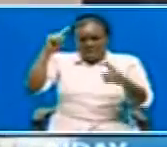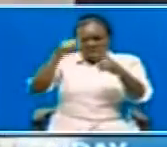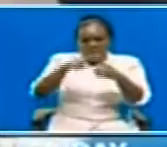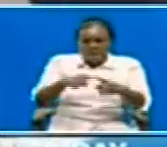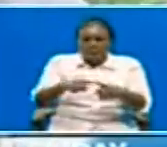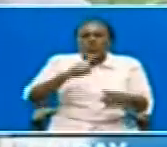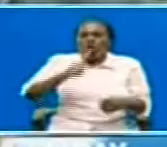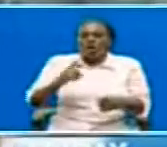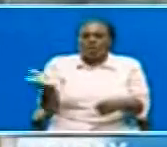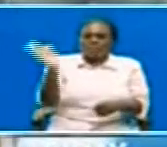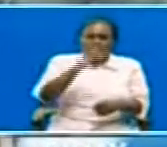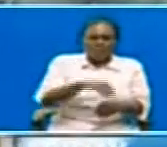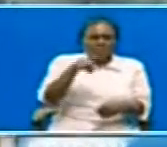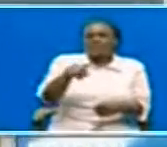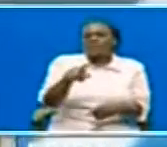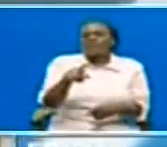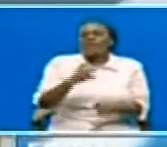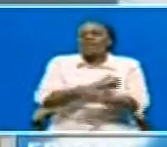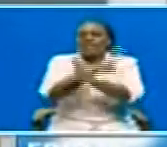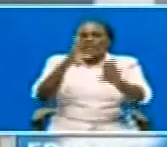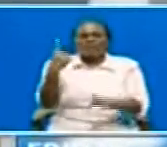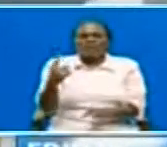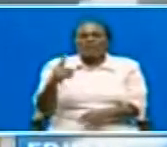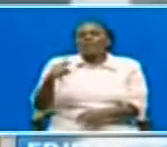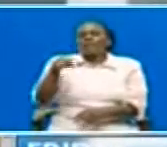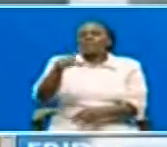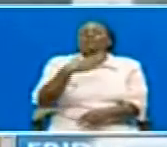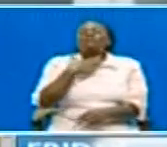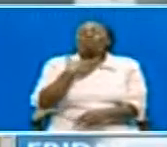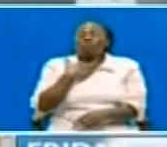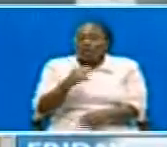and order, one thing, however, remains clear. Residents want